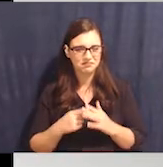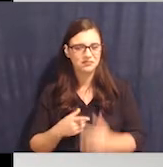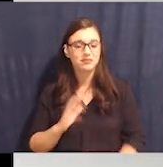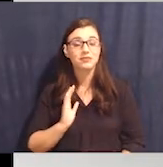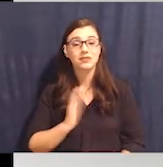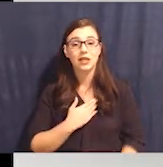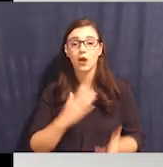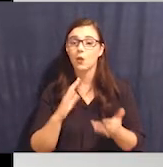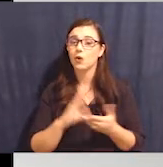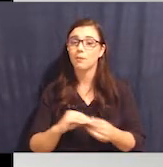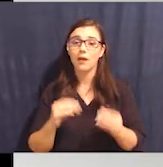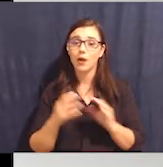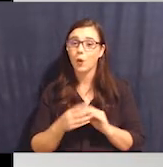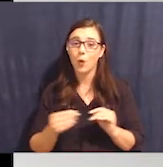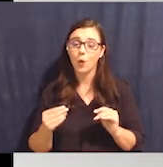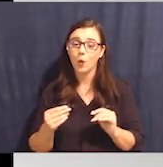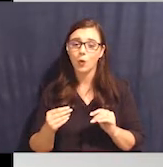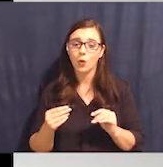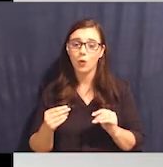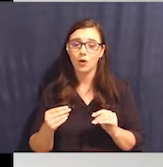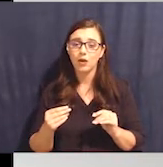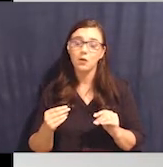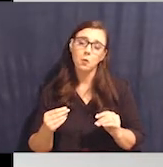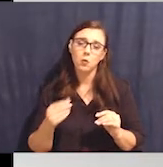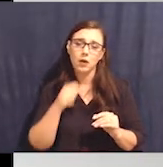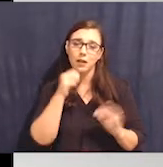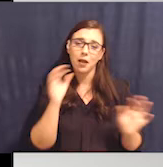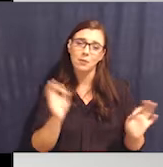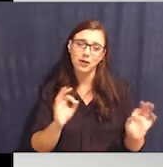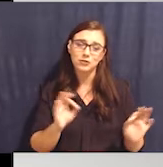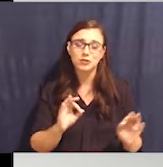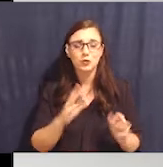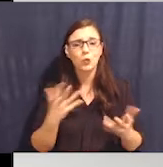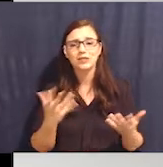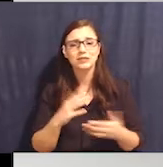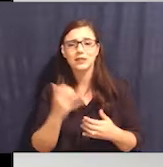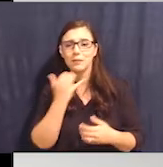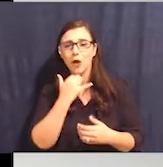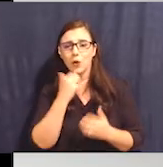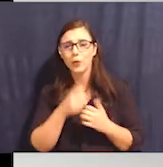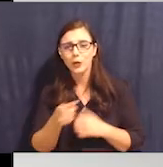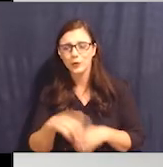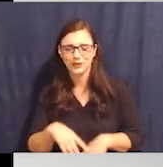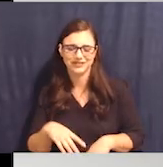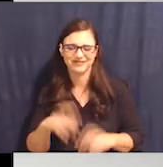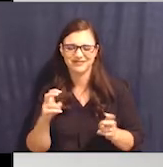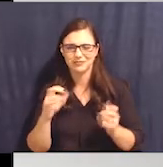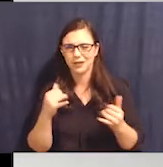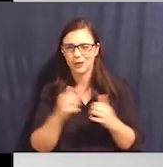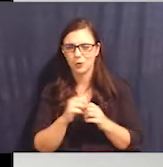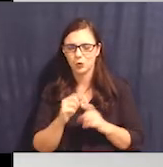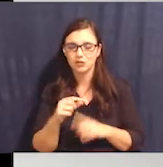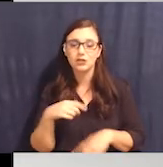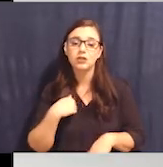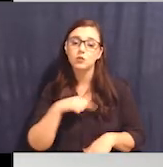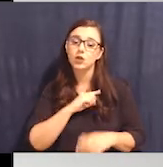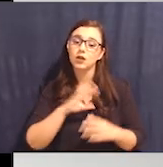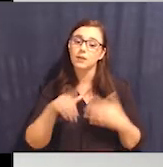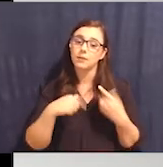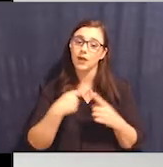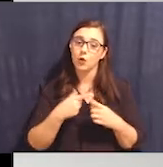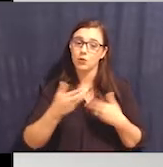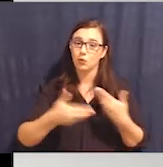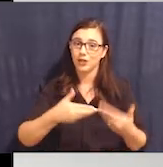So our motto, what's a motto? Oh, not much. What's a motto with you? We're about the process, not the products.